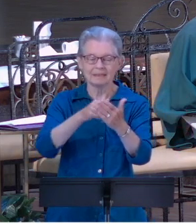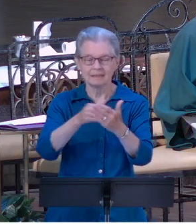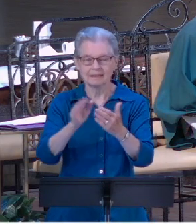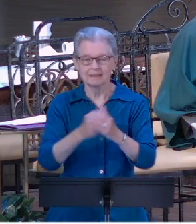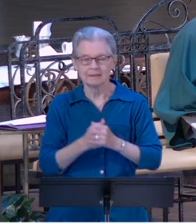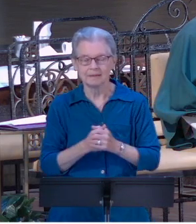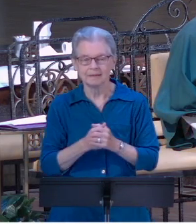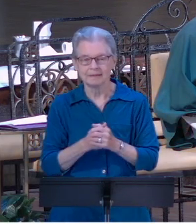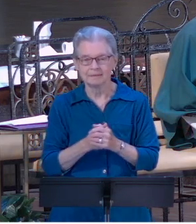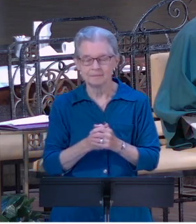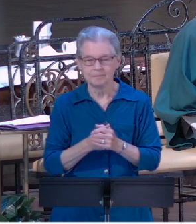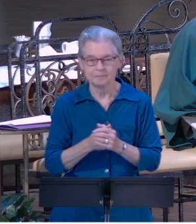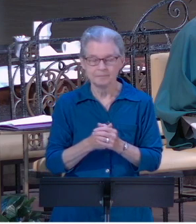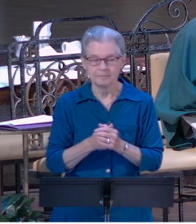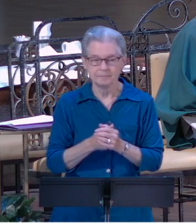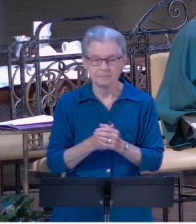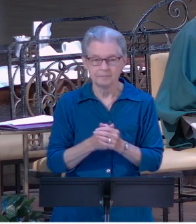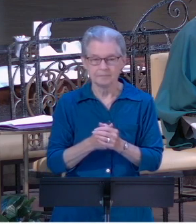Gritty,